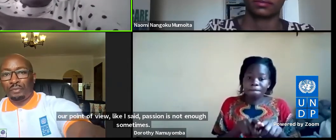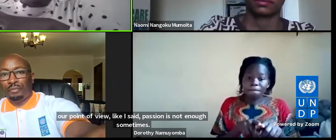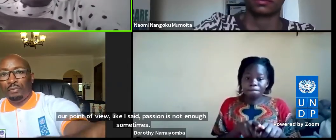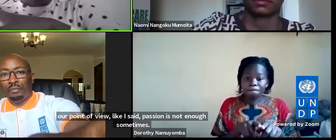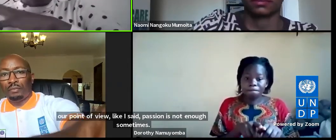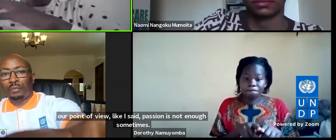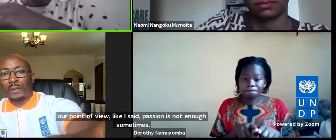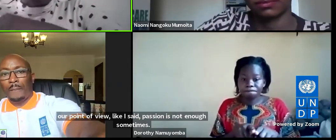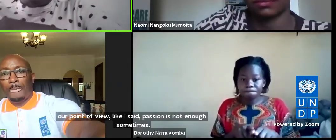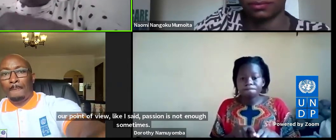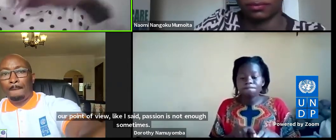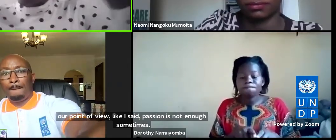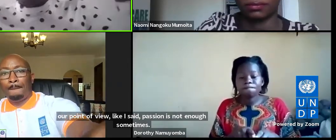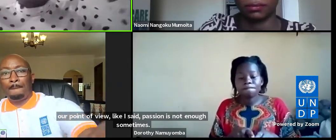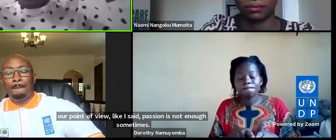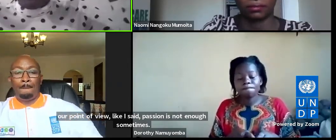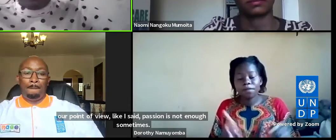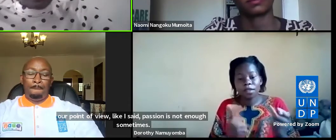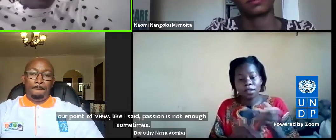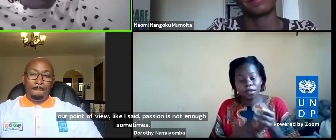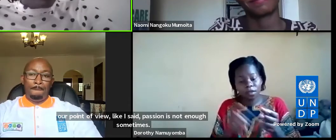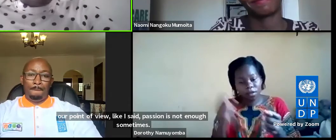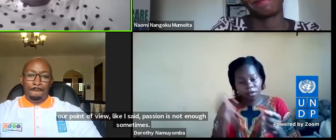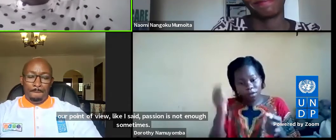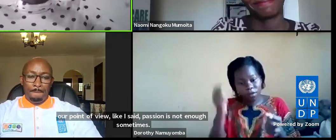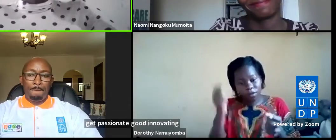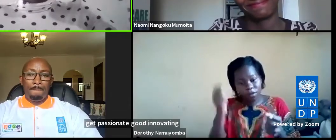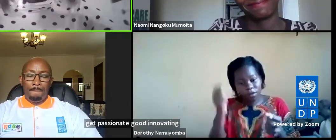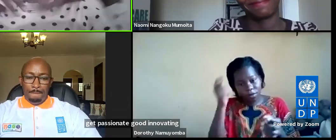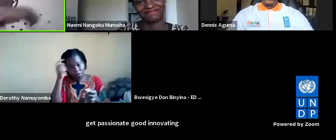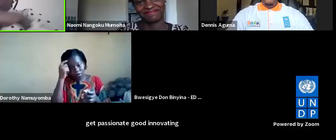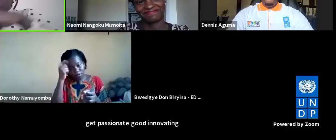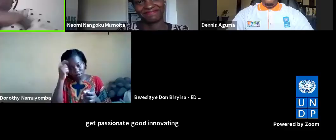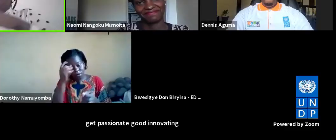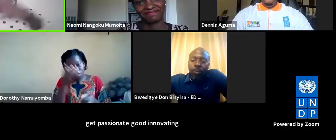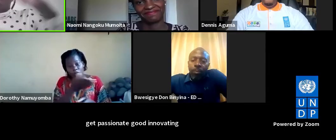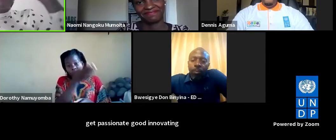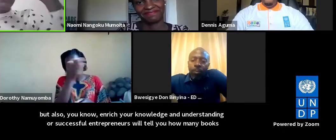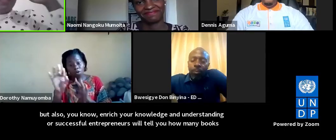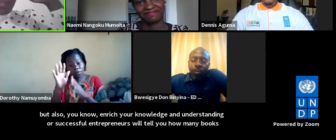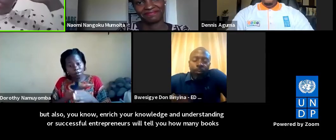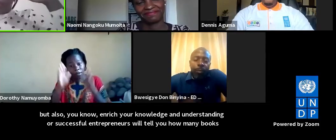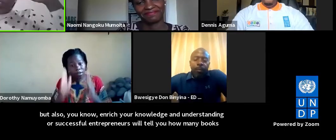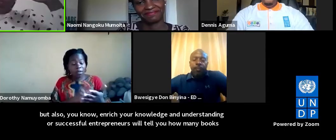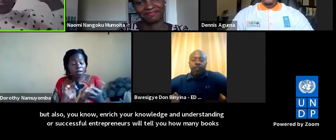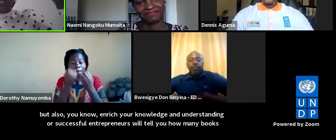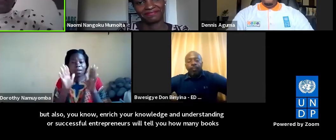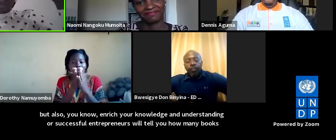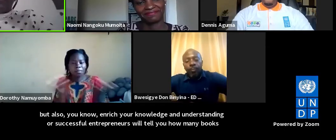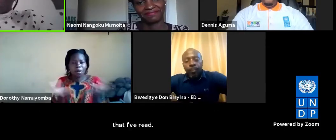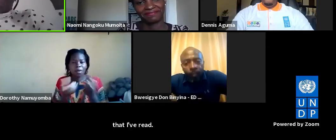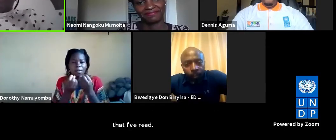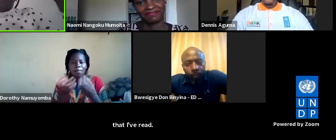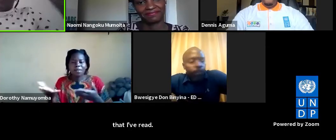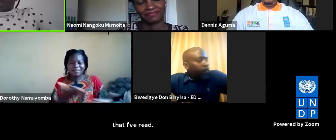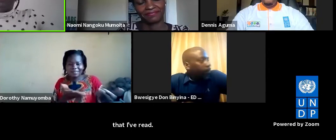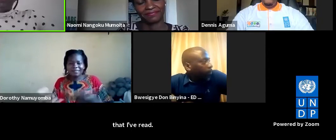successful entrepreneurs will tell you how many books they have read, how many talks they have been in, webinars, but just to learn,